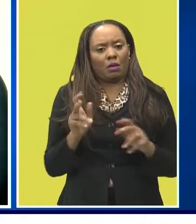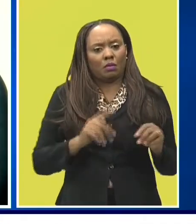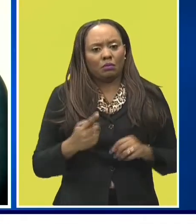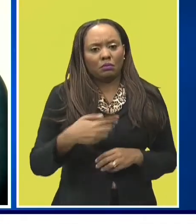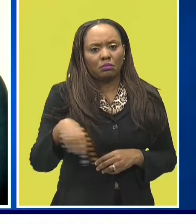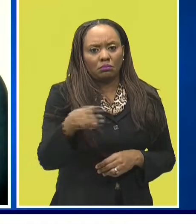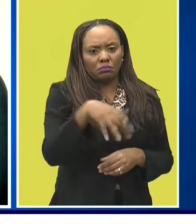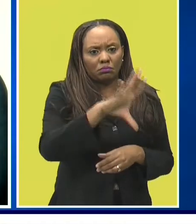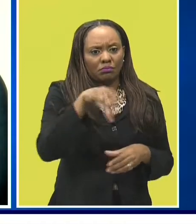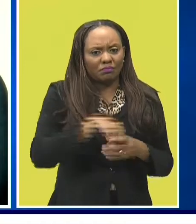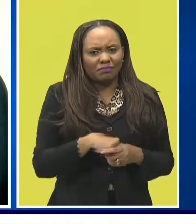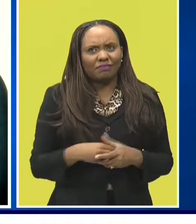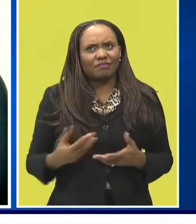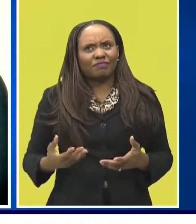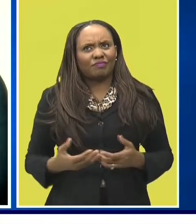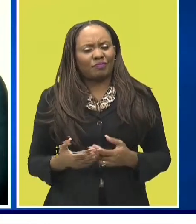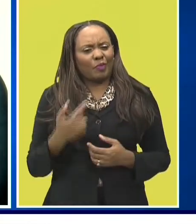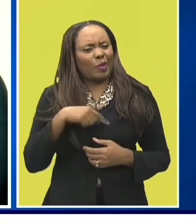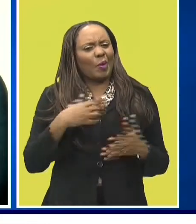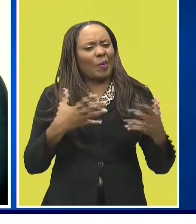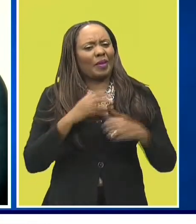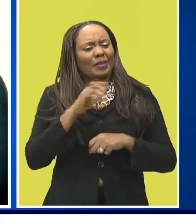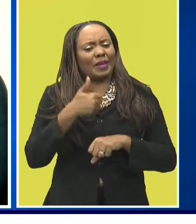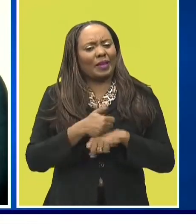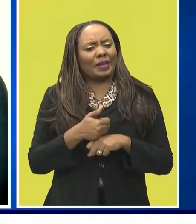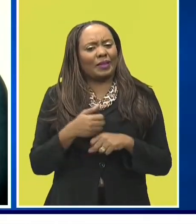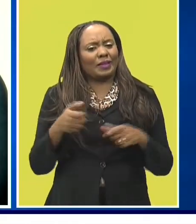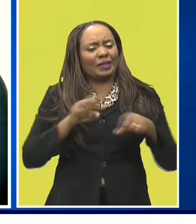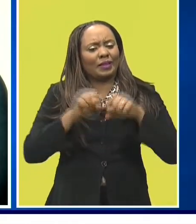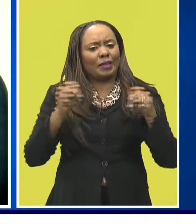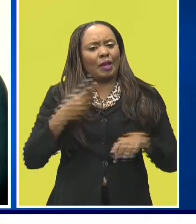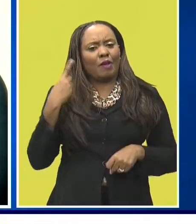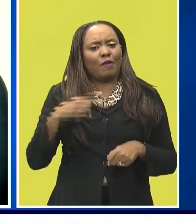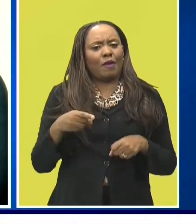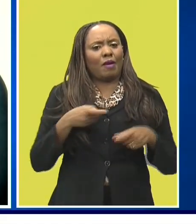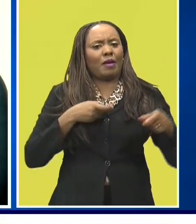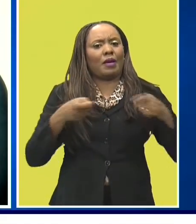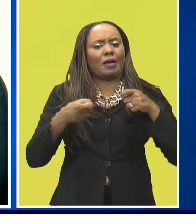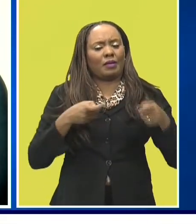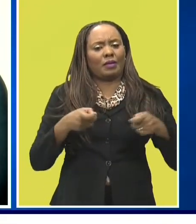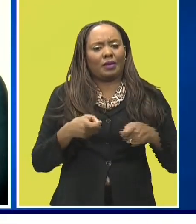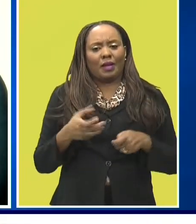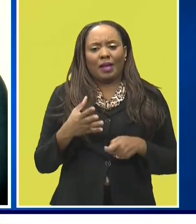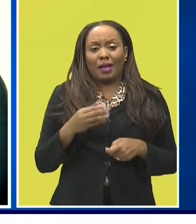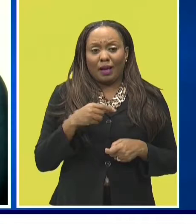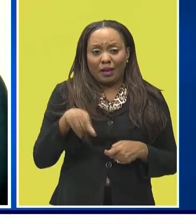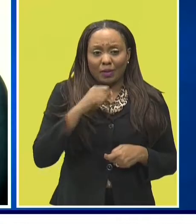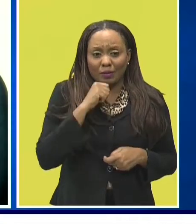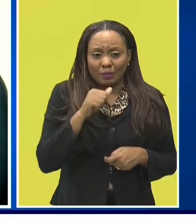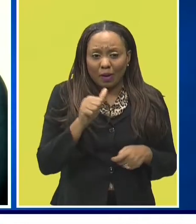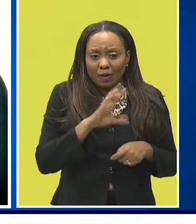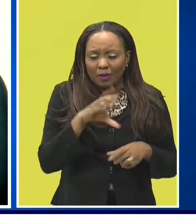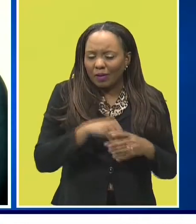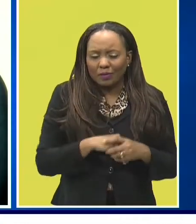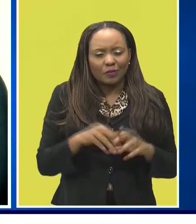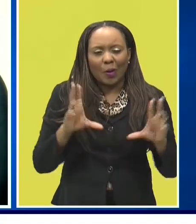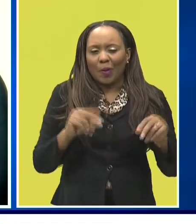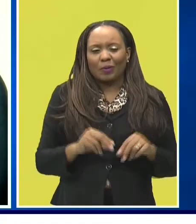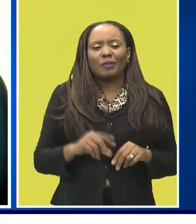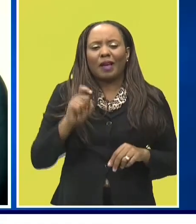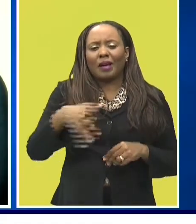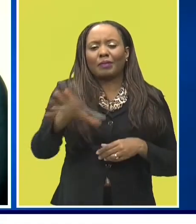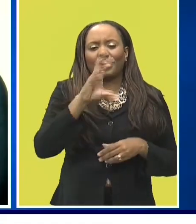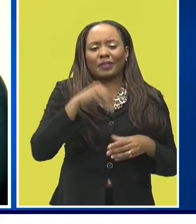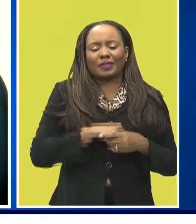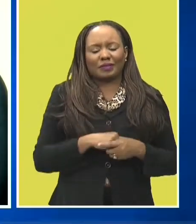would be quite ironic if we're setting up a system of local government and the public should not have a say in to how that local government